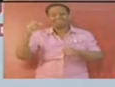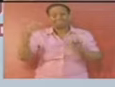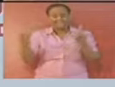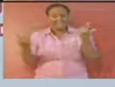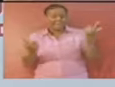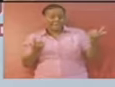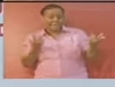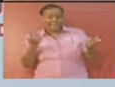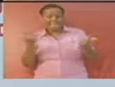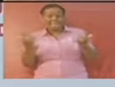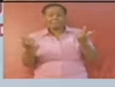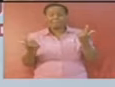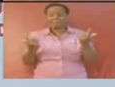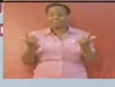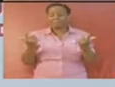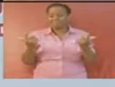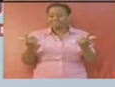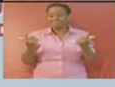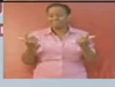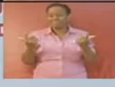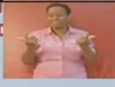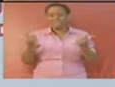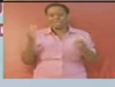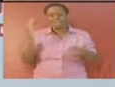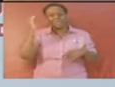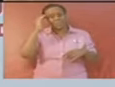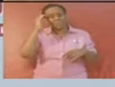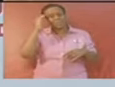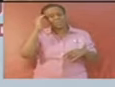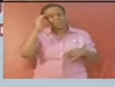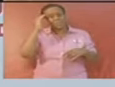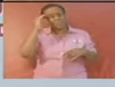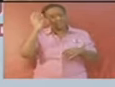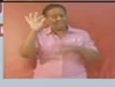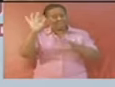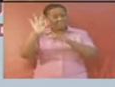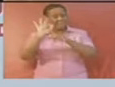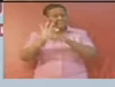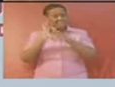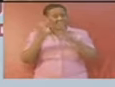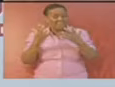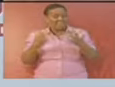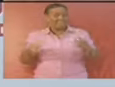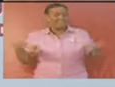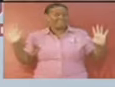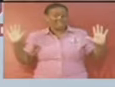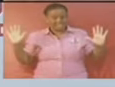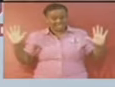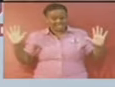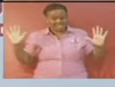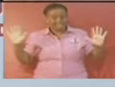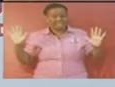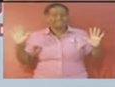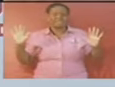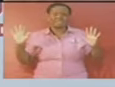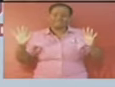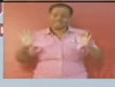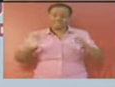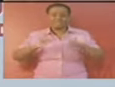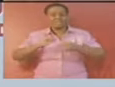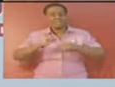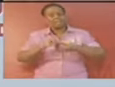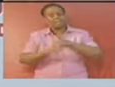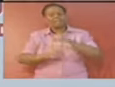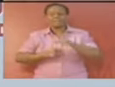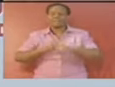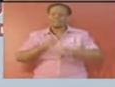past 9 months have been difficult for each and every one of you. We empathize. We know the mental